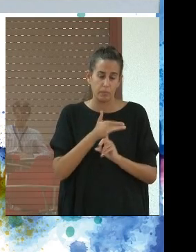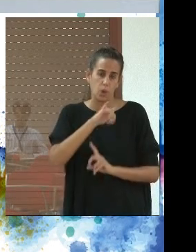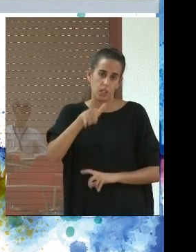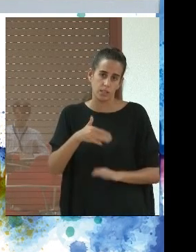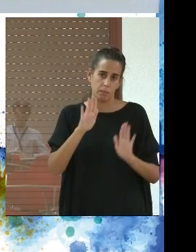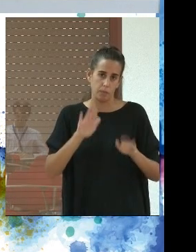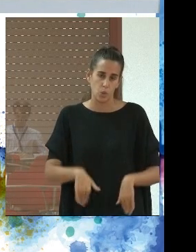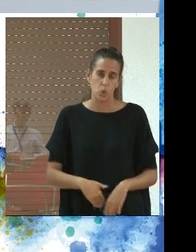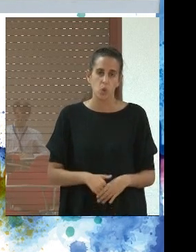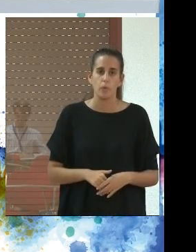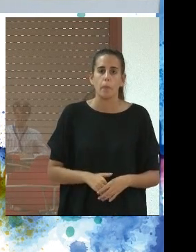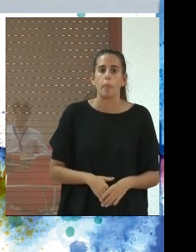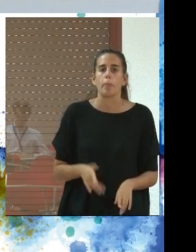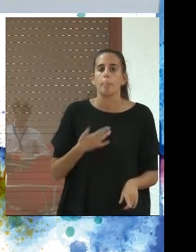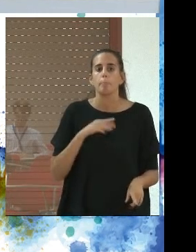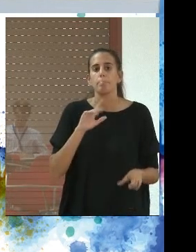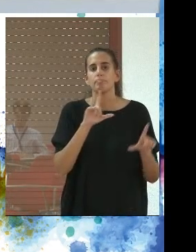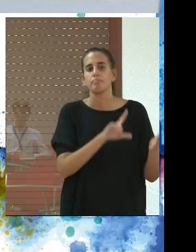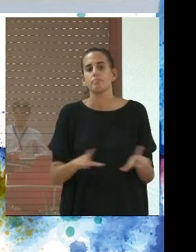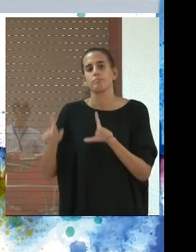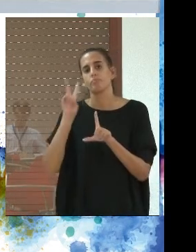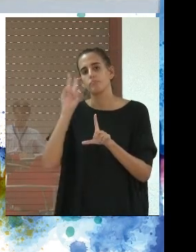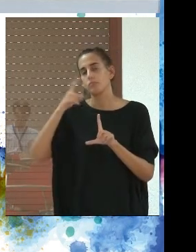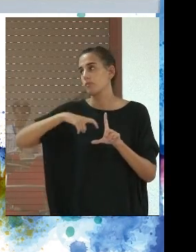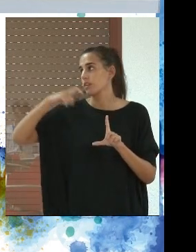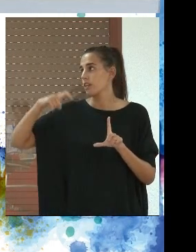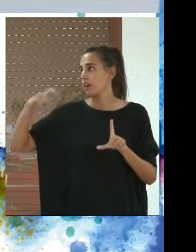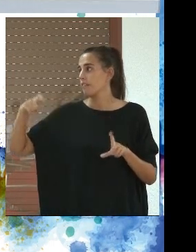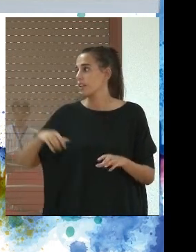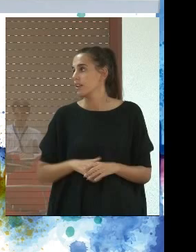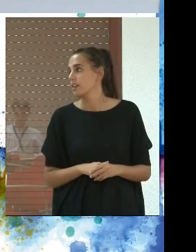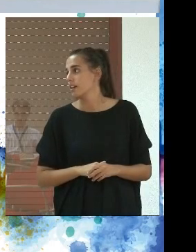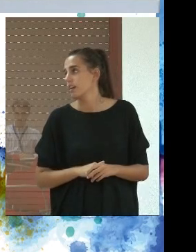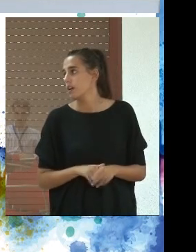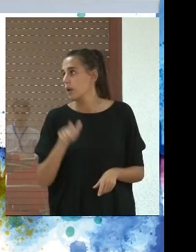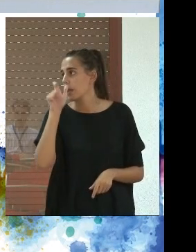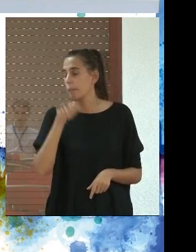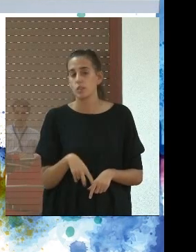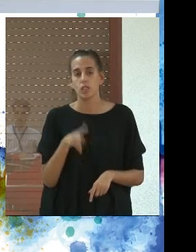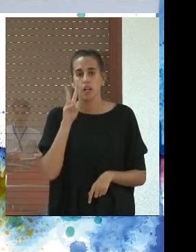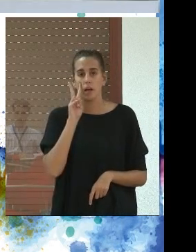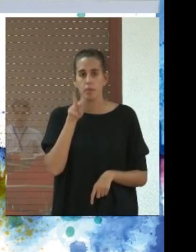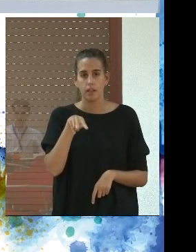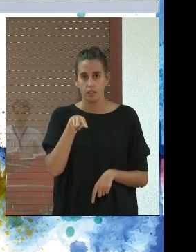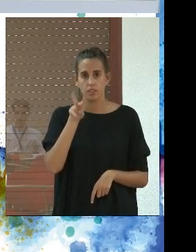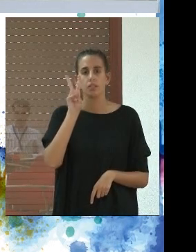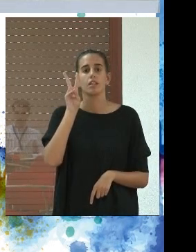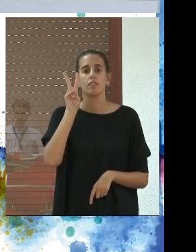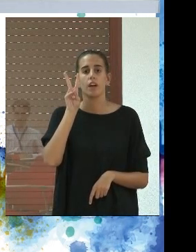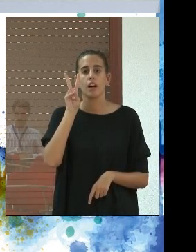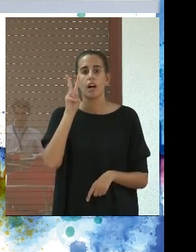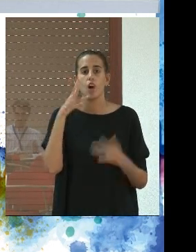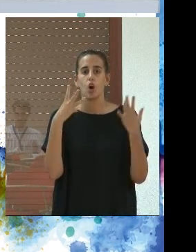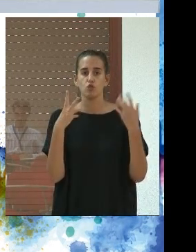visual fatigue. The one with more potency, they produce less fatigue.